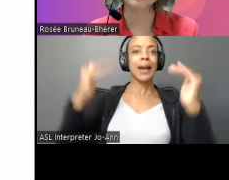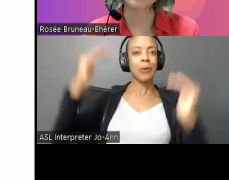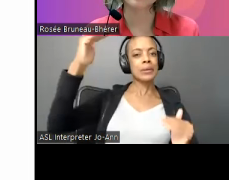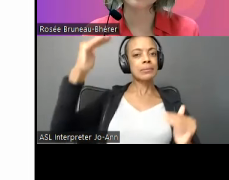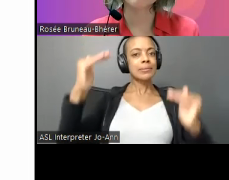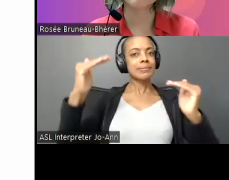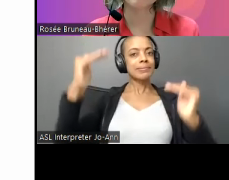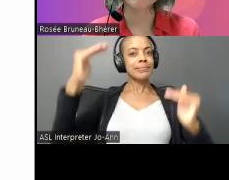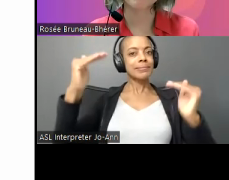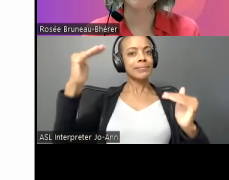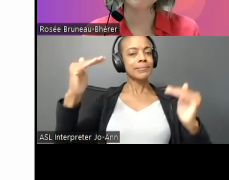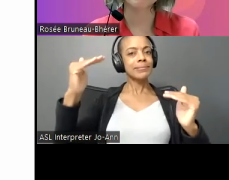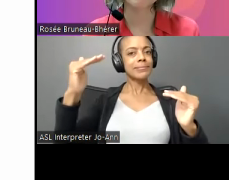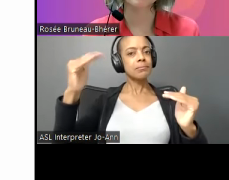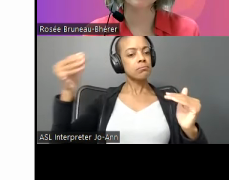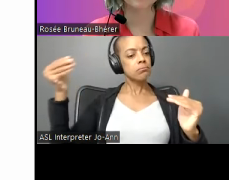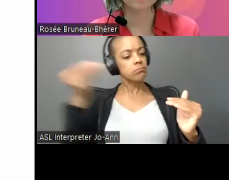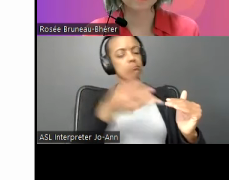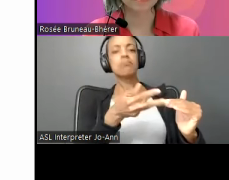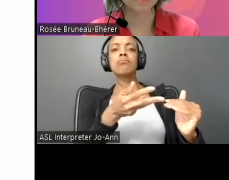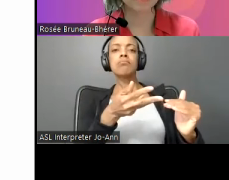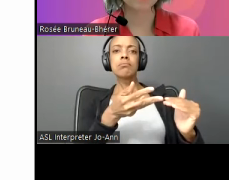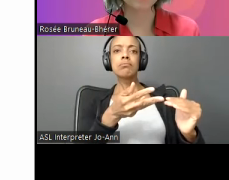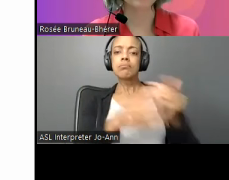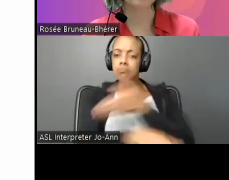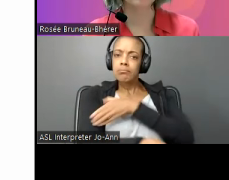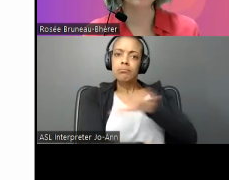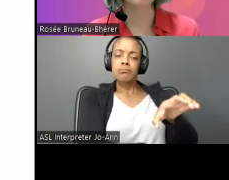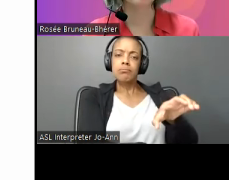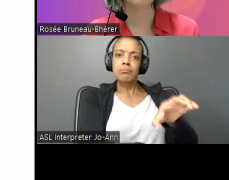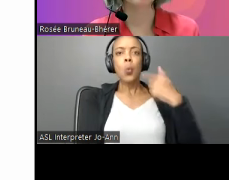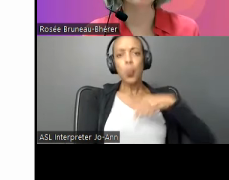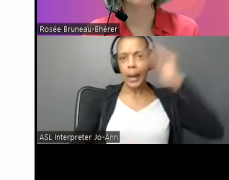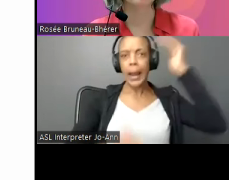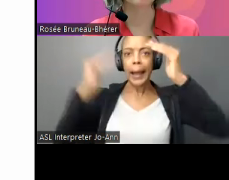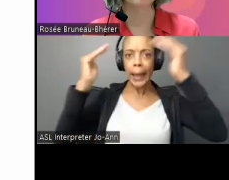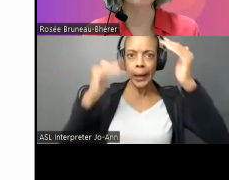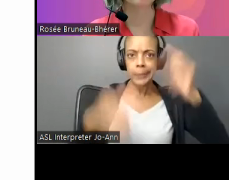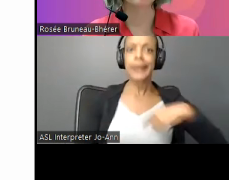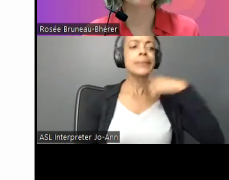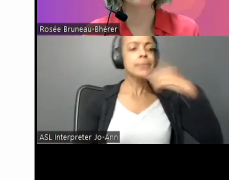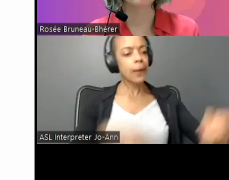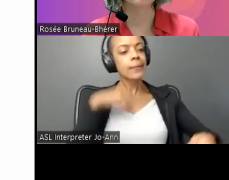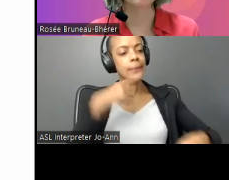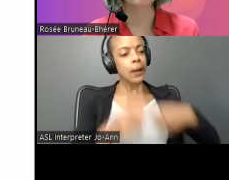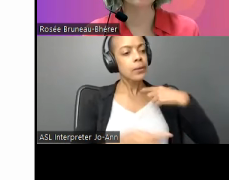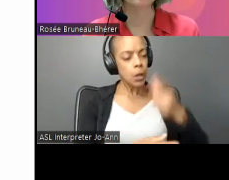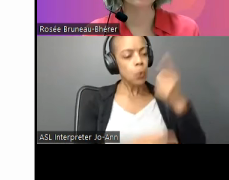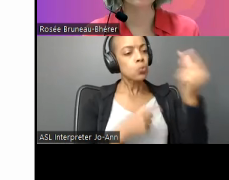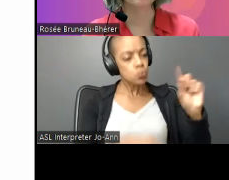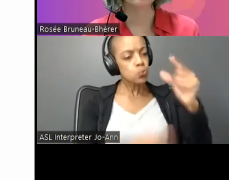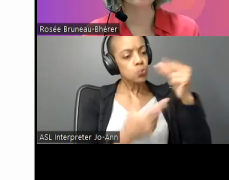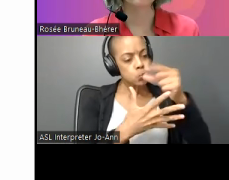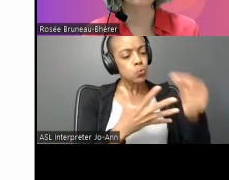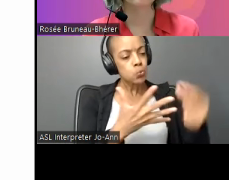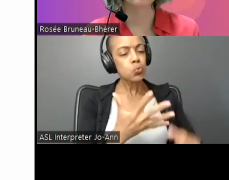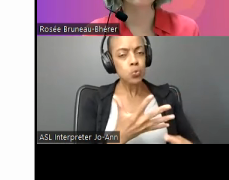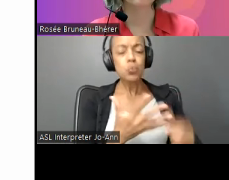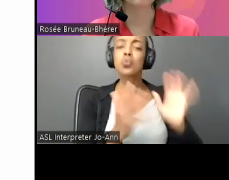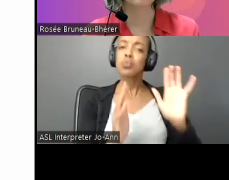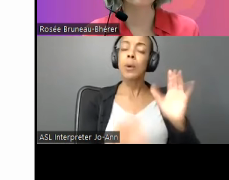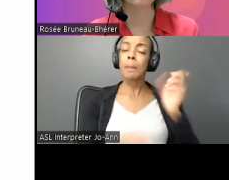adults, because we're adults and we tell children what they're supposed to do. But in a trauma focused approach,